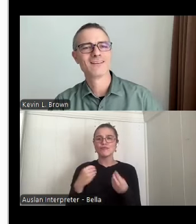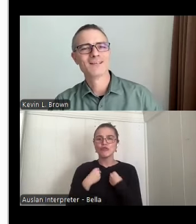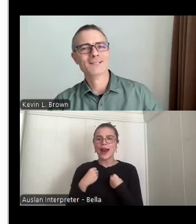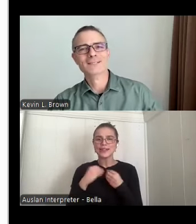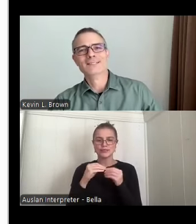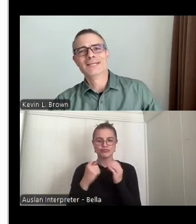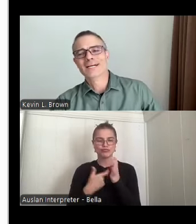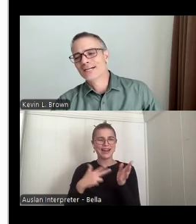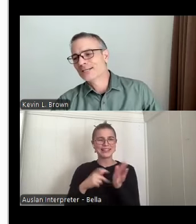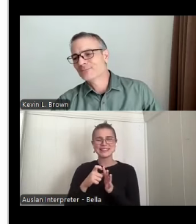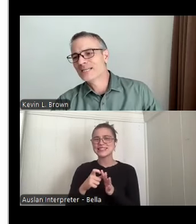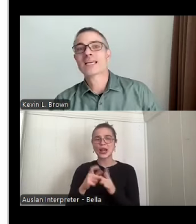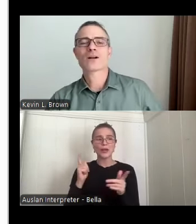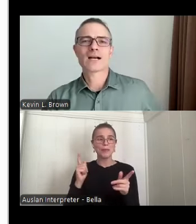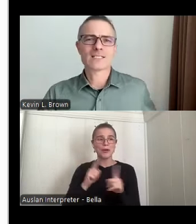even